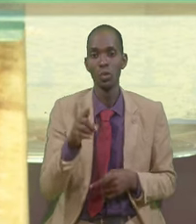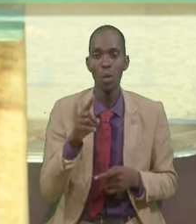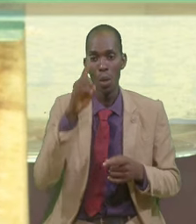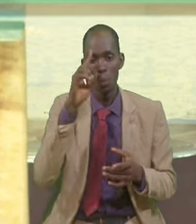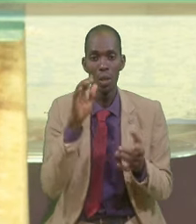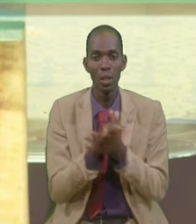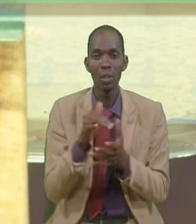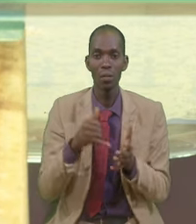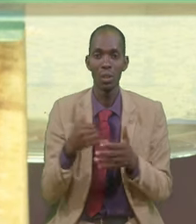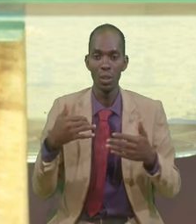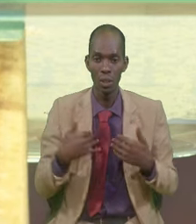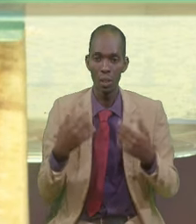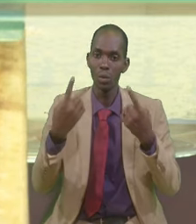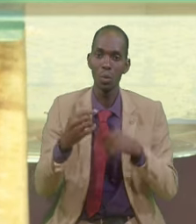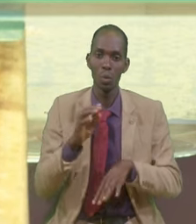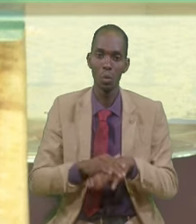Believe it's done.